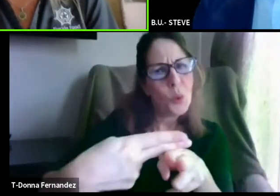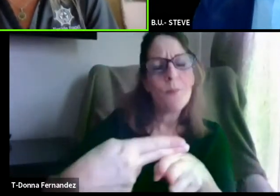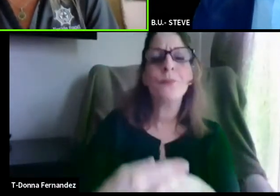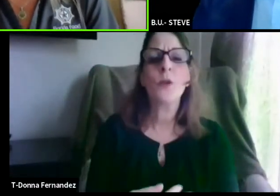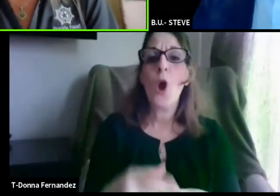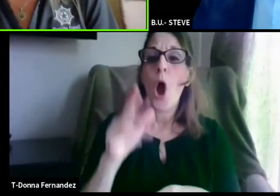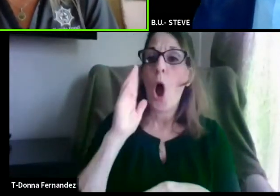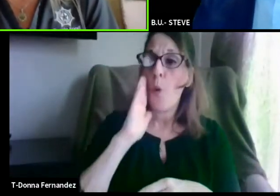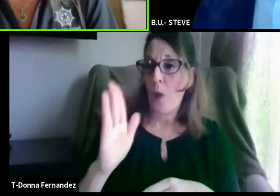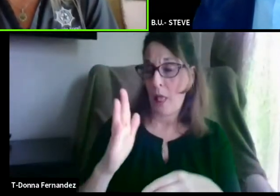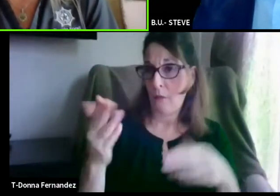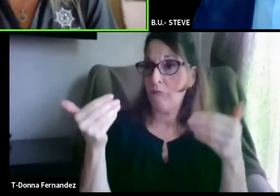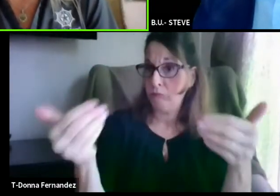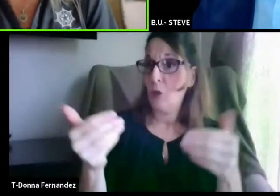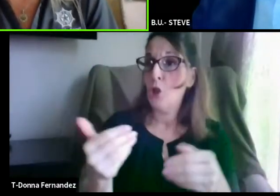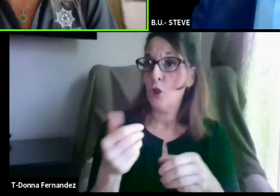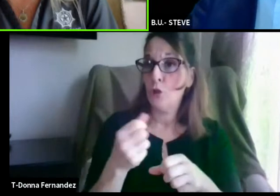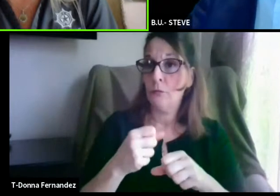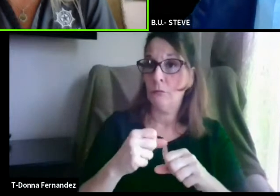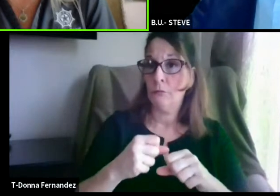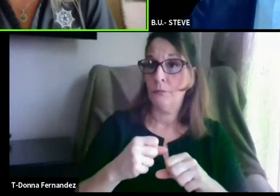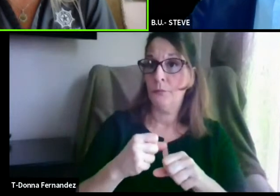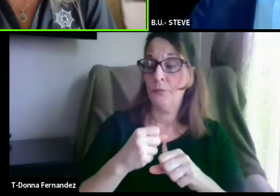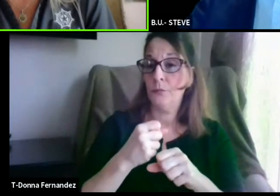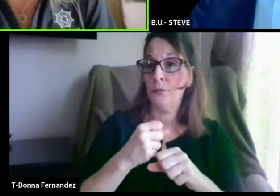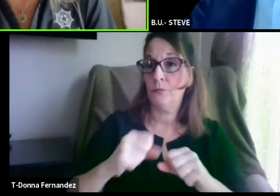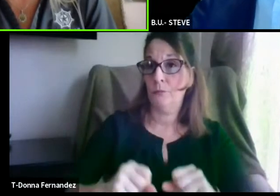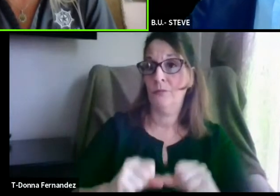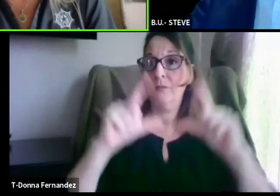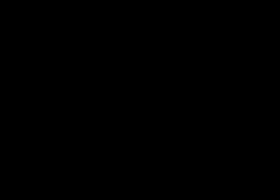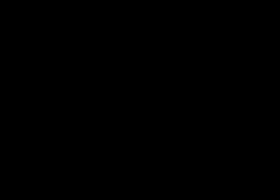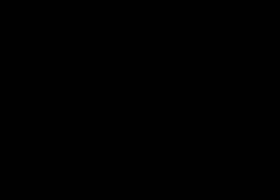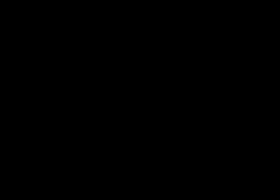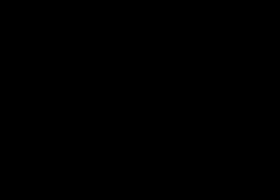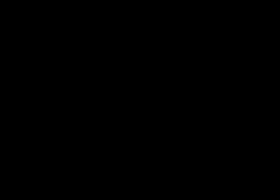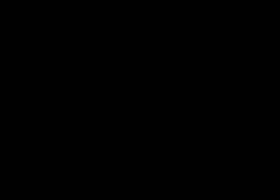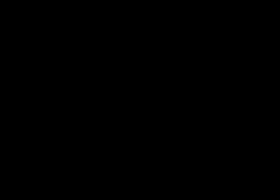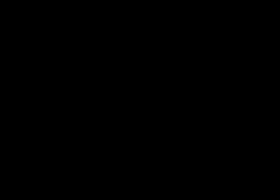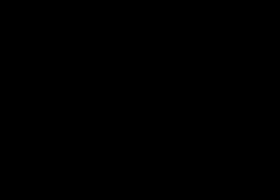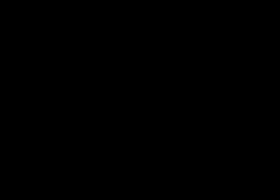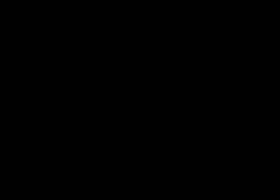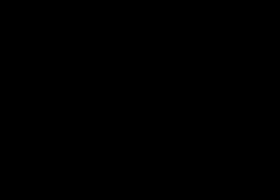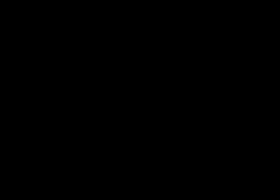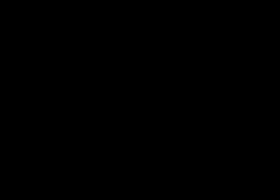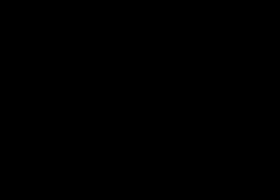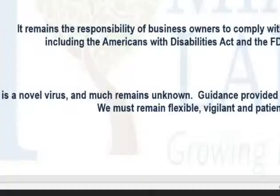my screen, and we're going to talk a little bit about